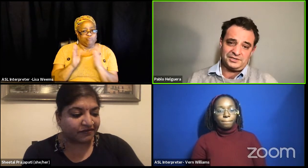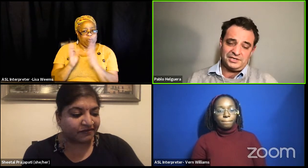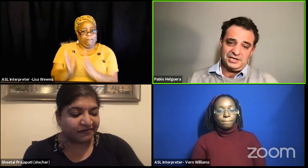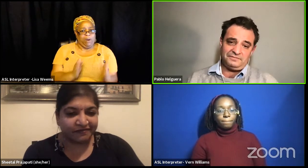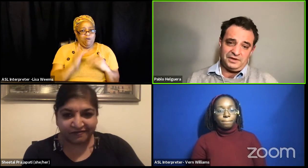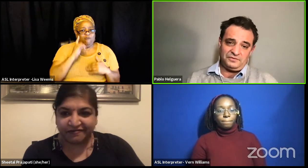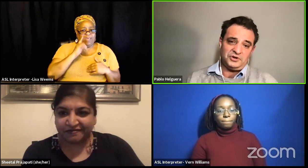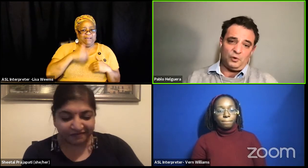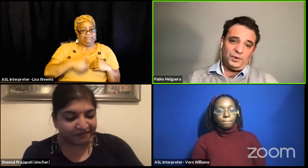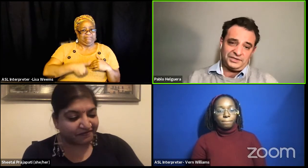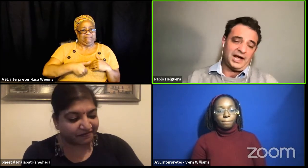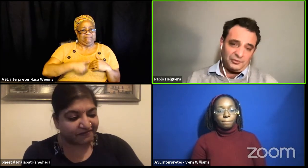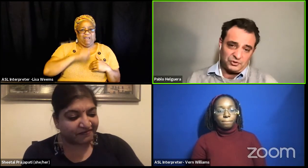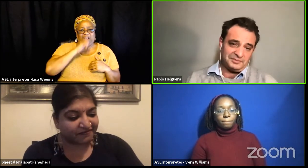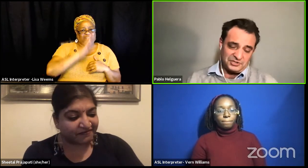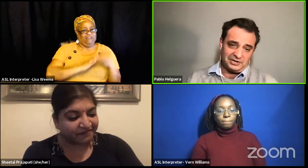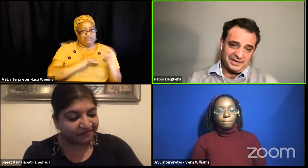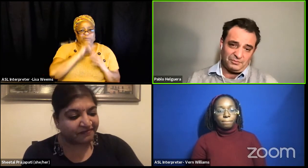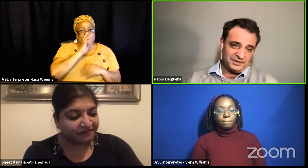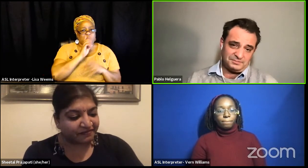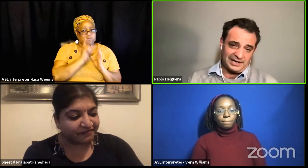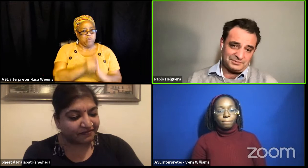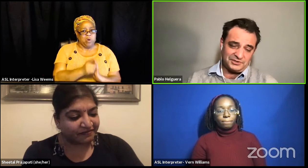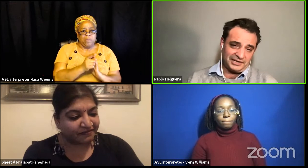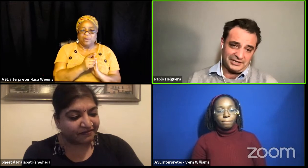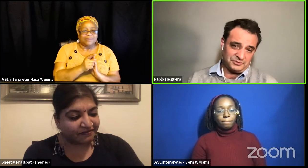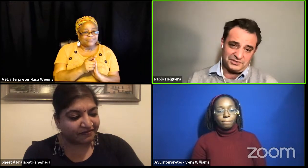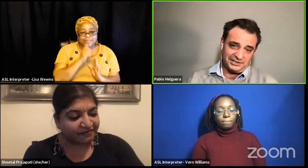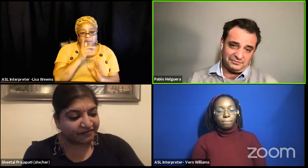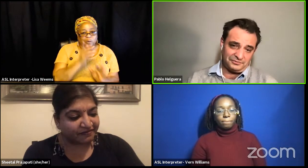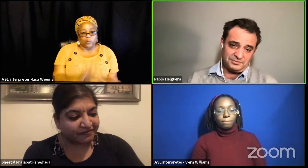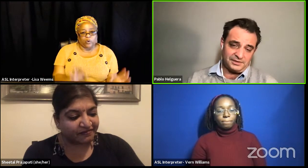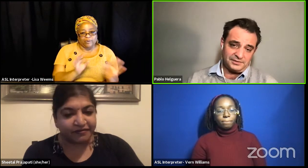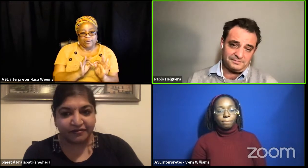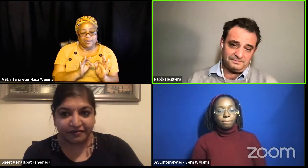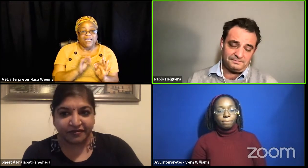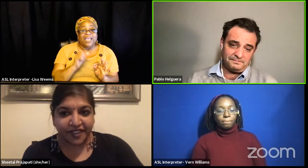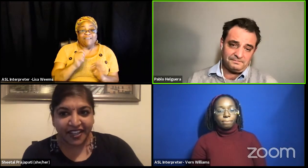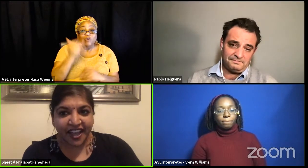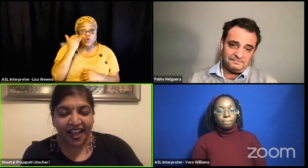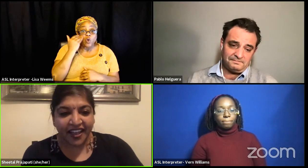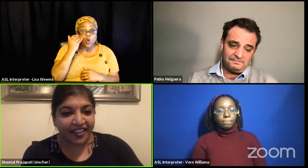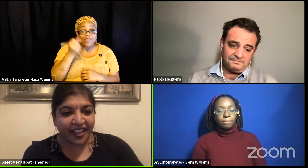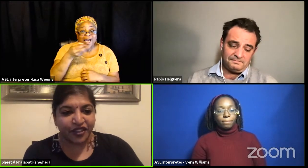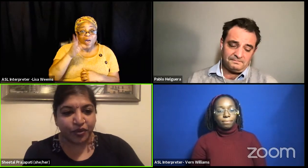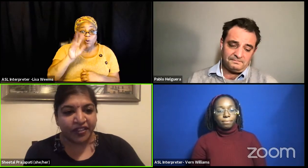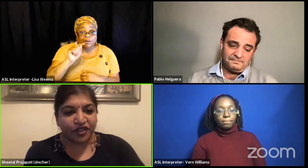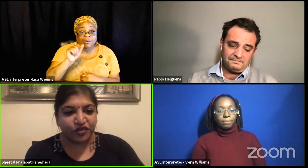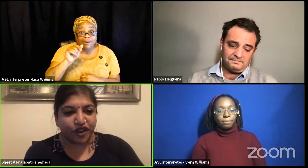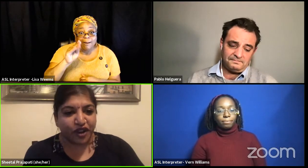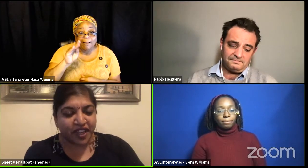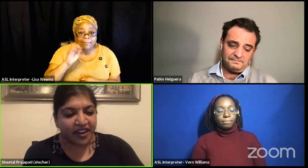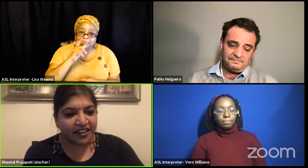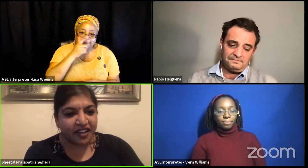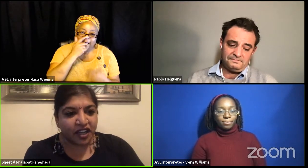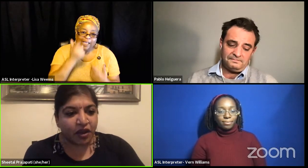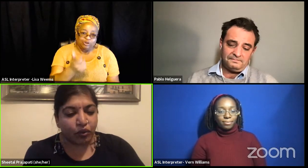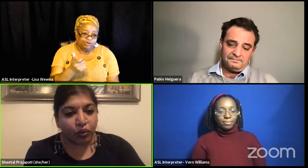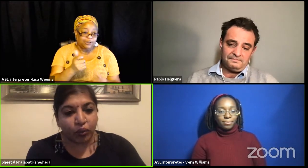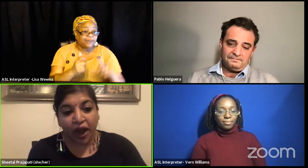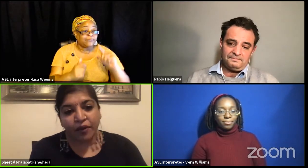important. If you know what the outcome is going to be anyway, it's perhaps not that interesting in the first place. Yeah, I like the way that you framed that.